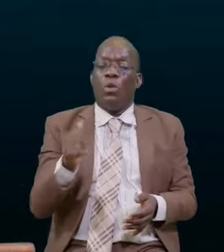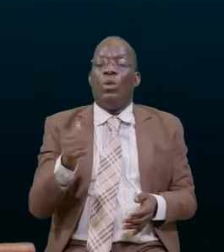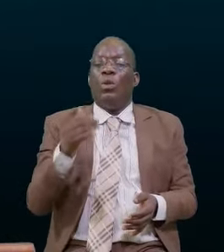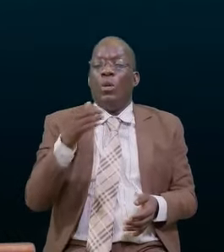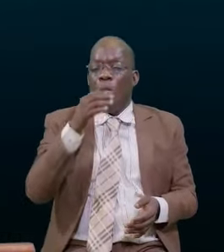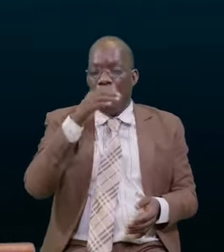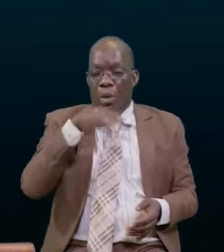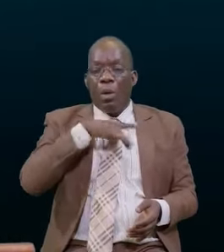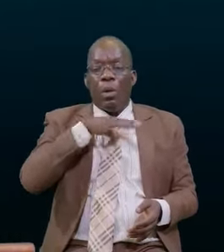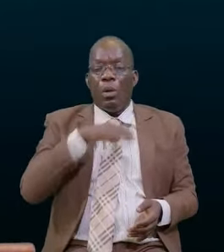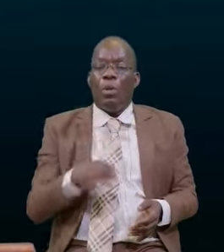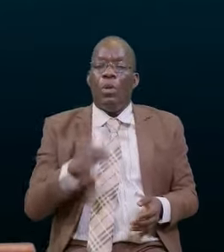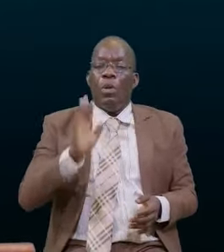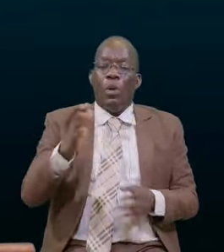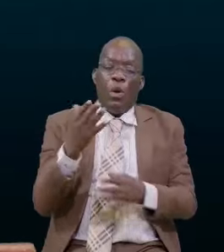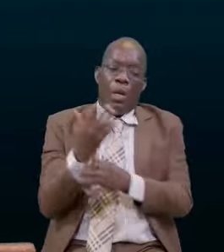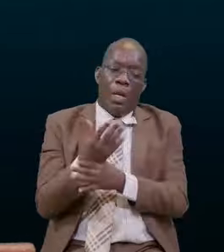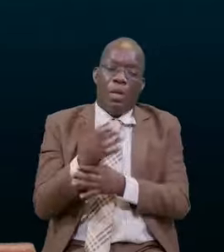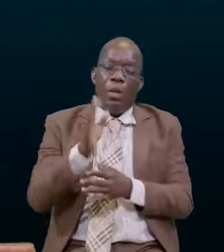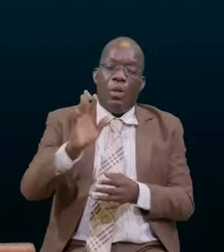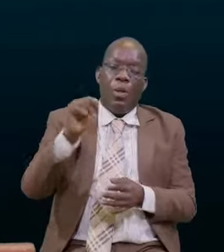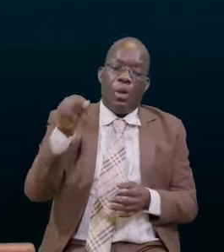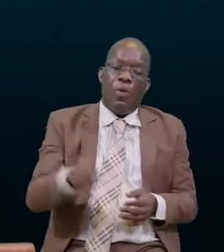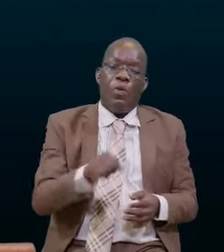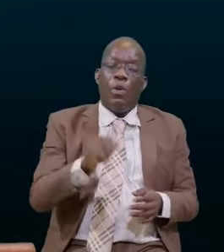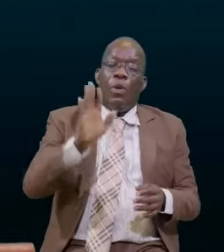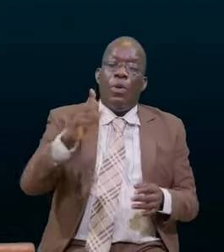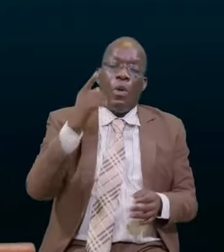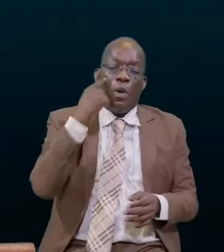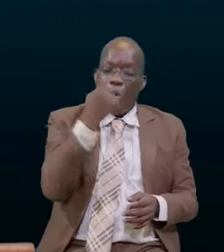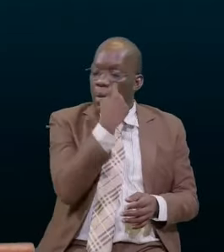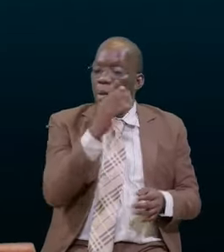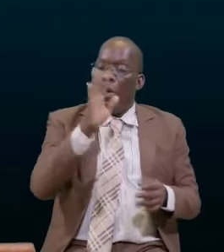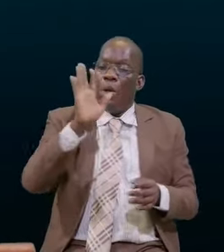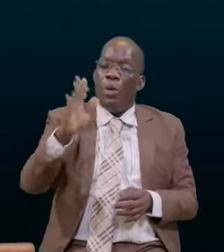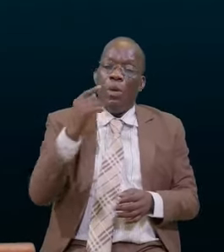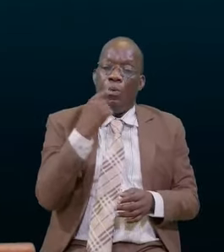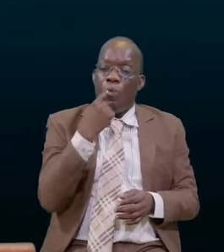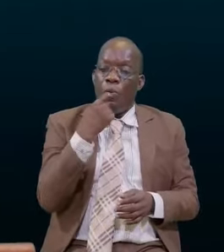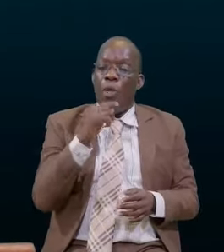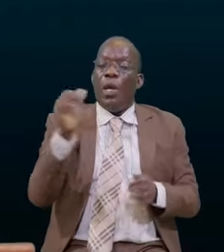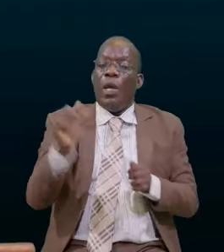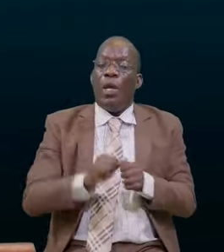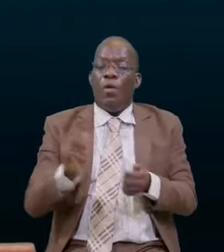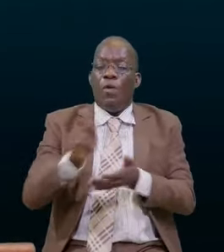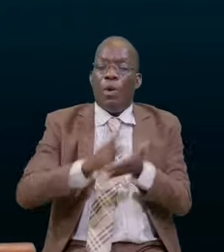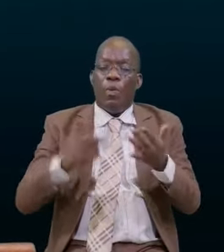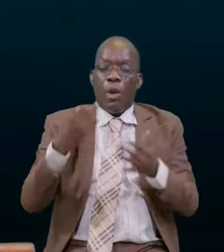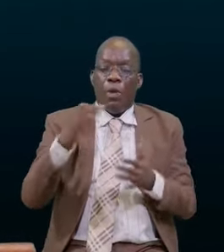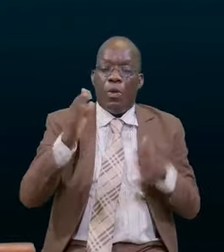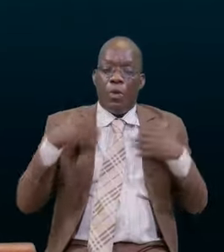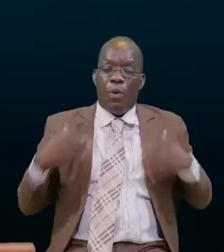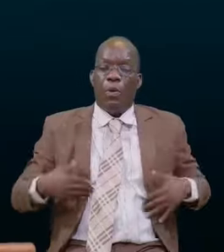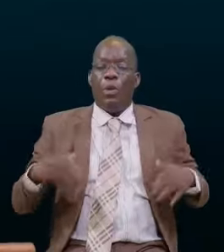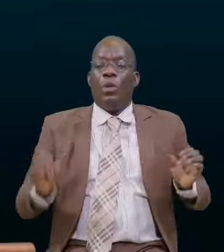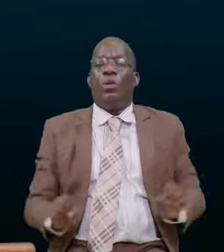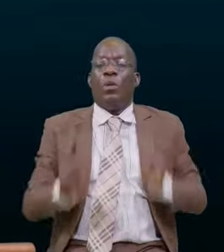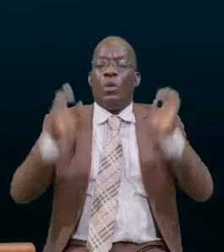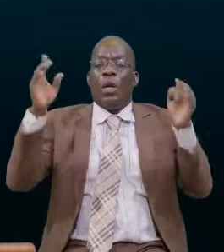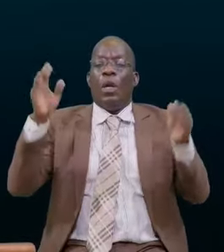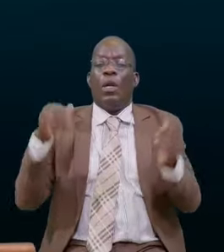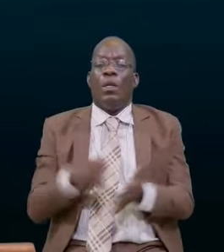hands your ears your hand your tongue every member of your body y this unto God as